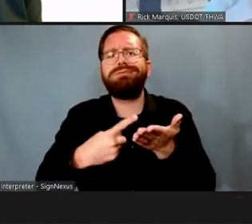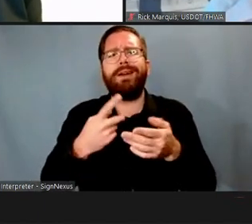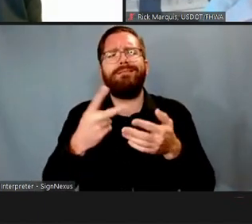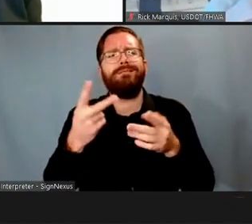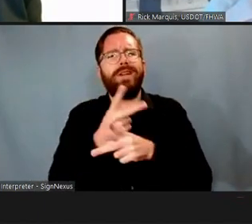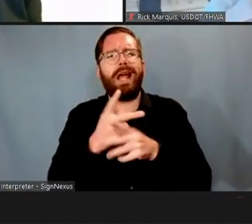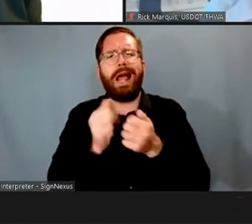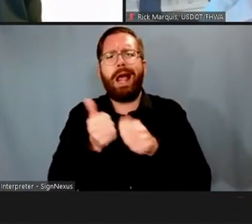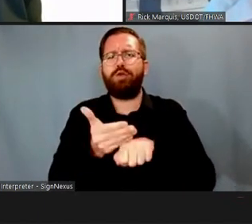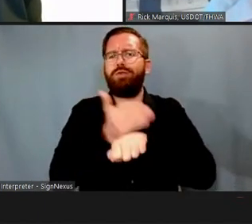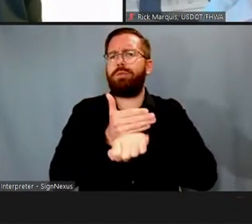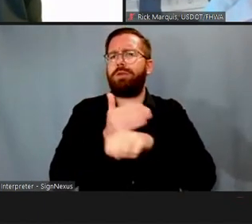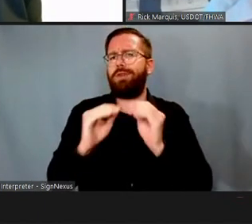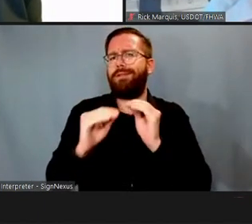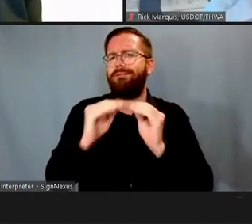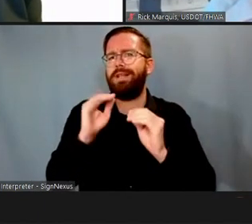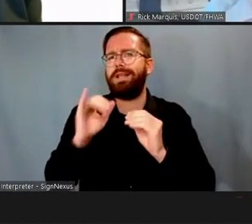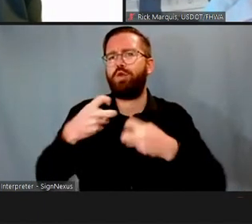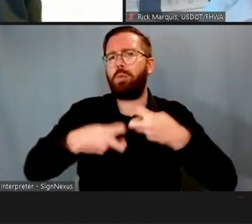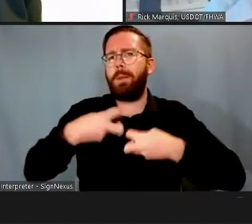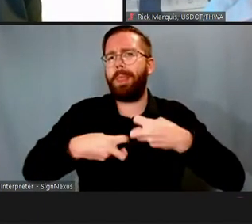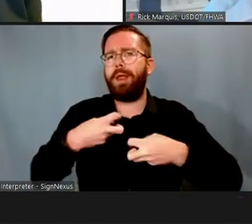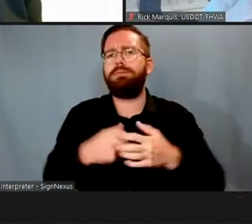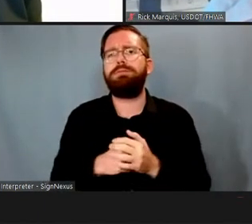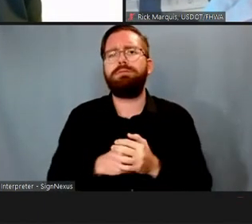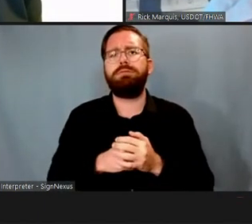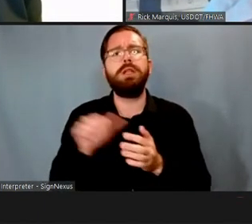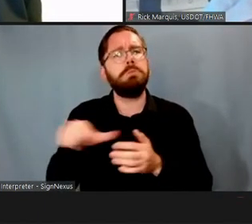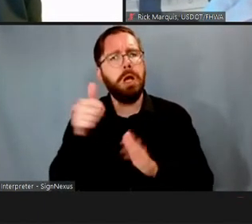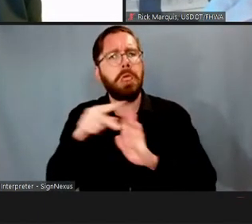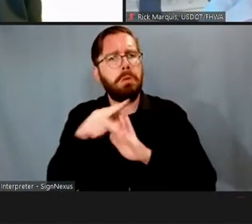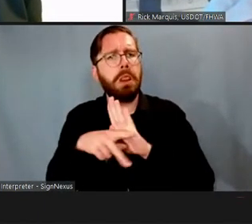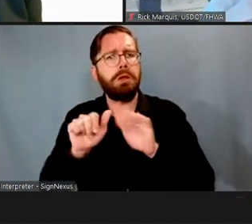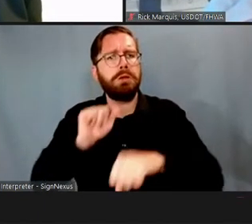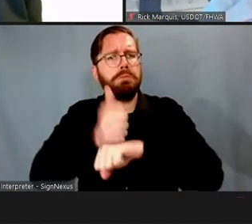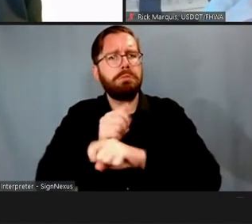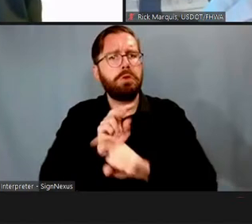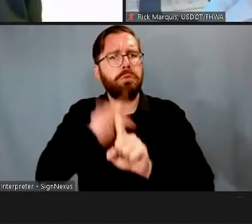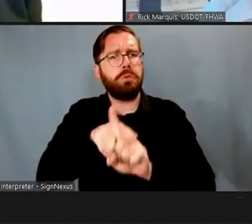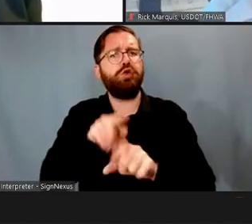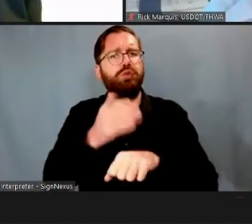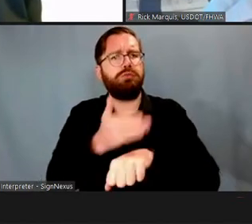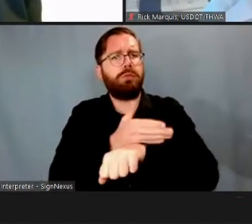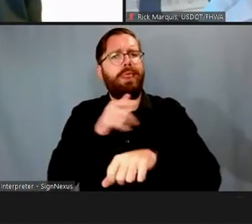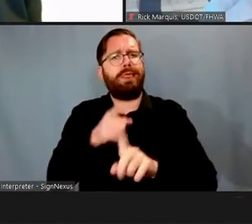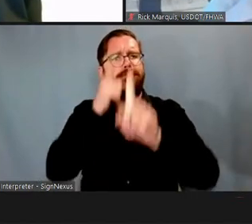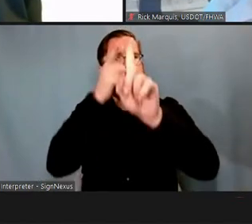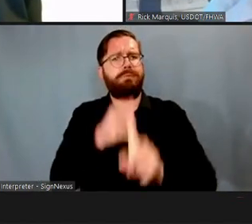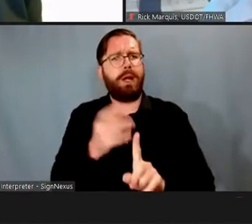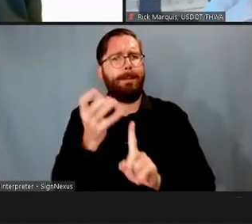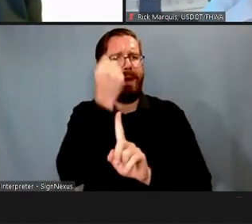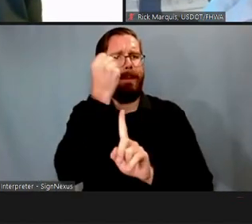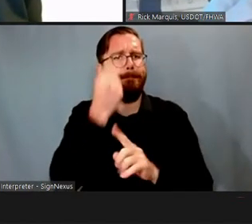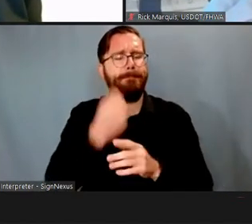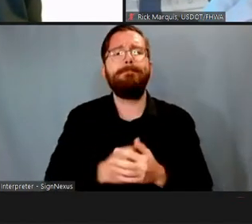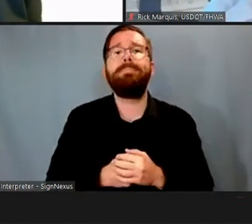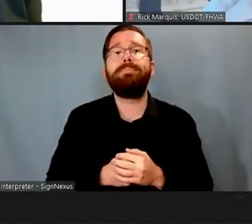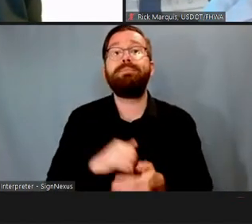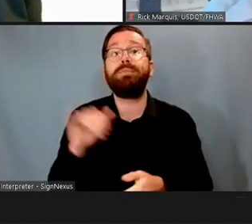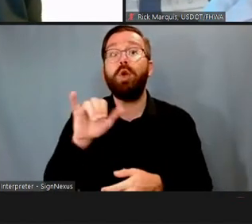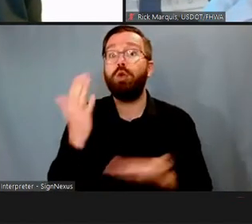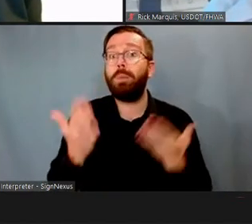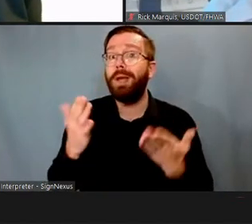by other policies to accomplish these goals including restrictions or incentives on truck